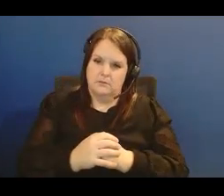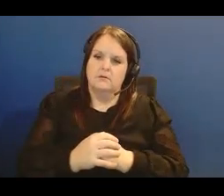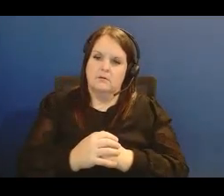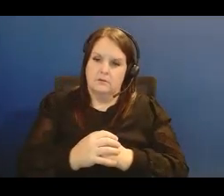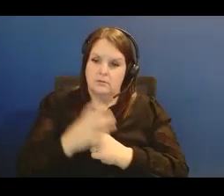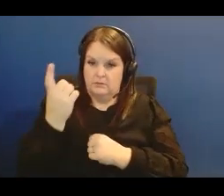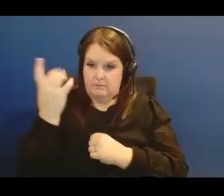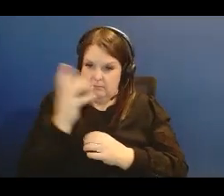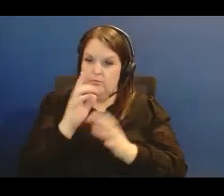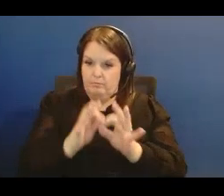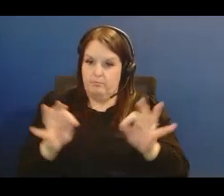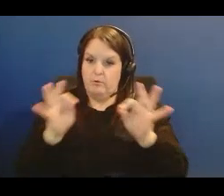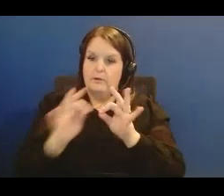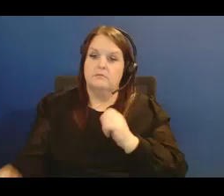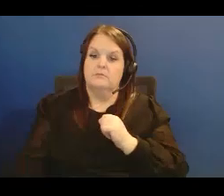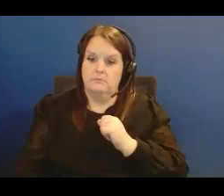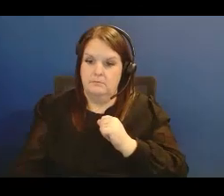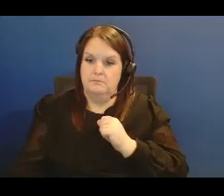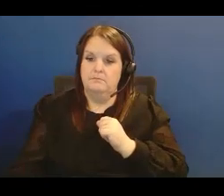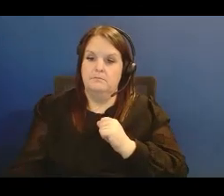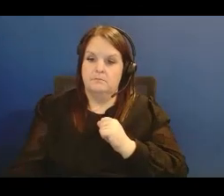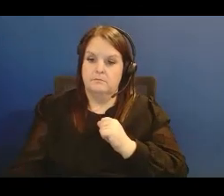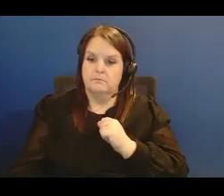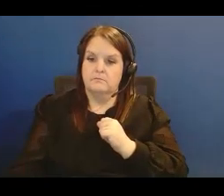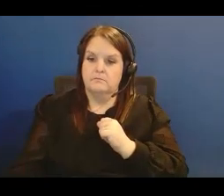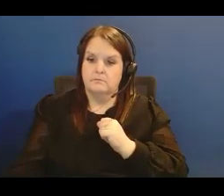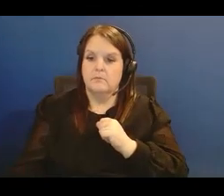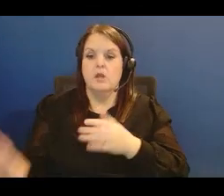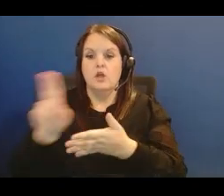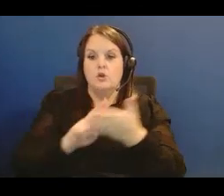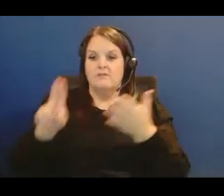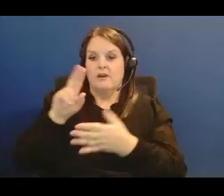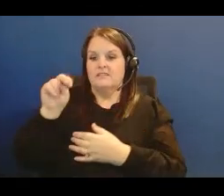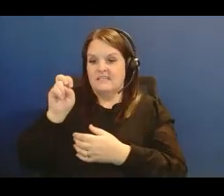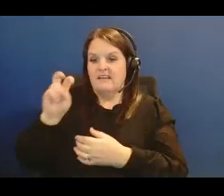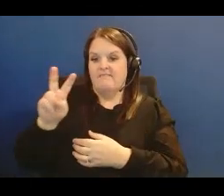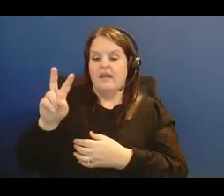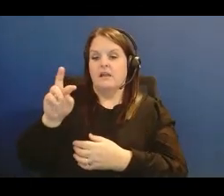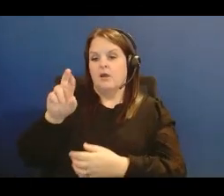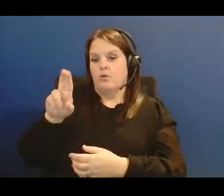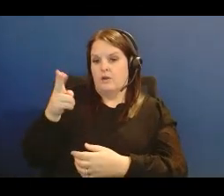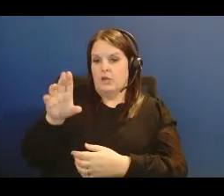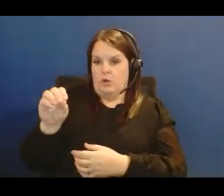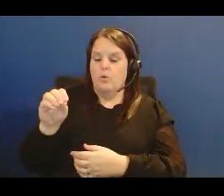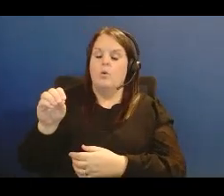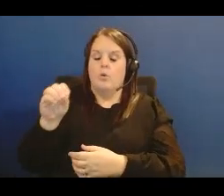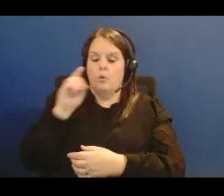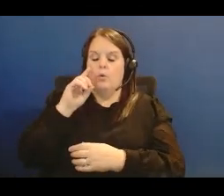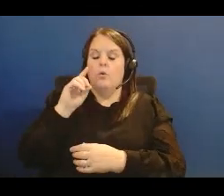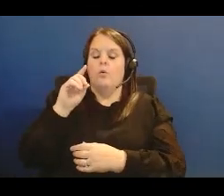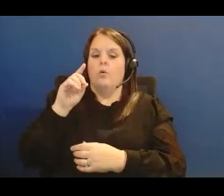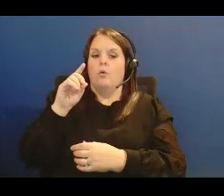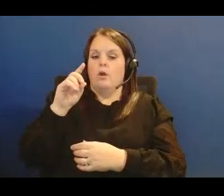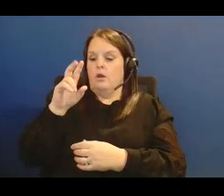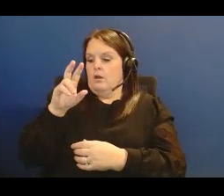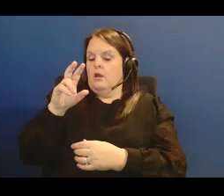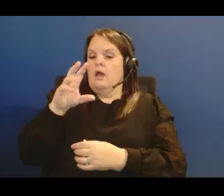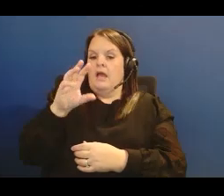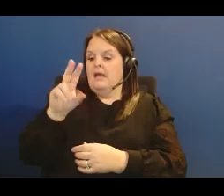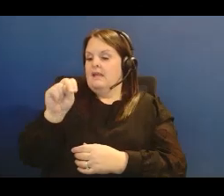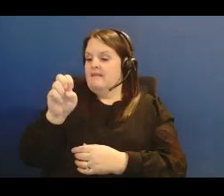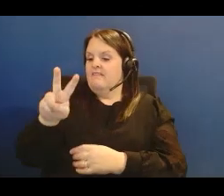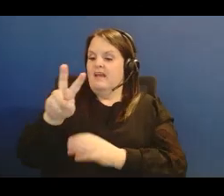things that's happening is the University of Nevada, Reno School of Medicine, UNR Med, the Nevada State